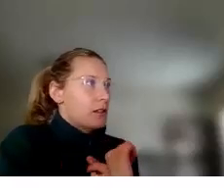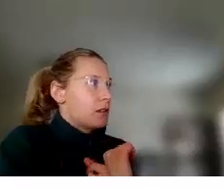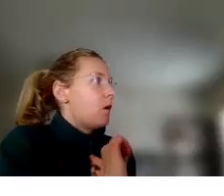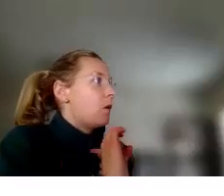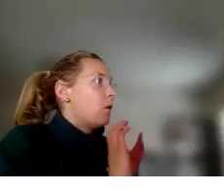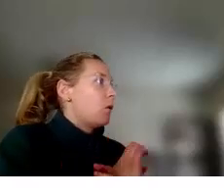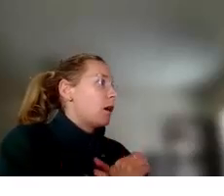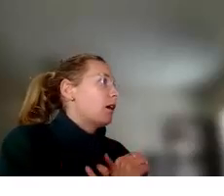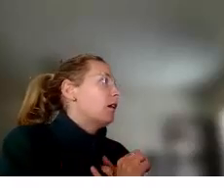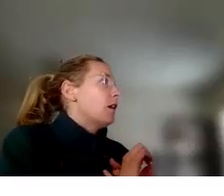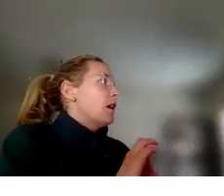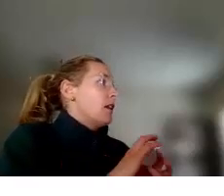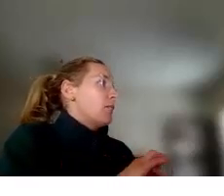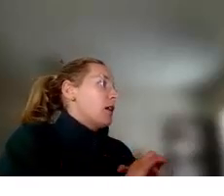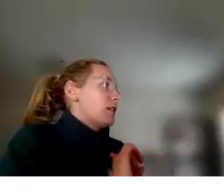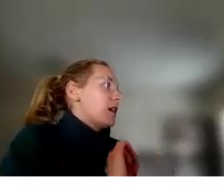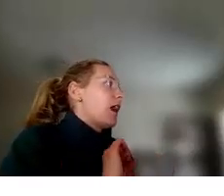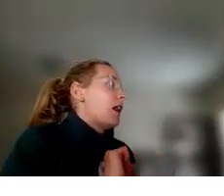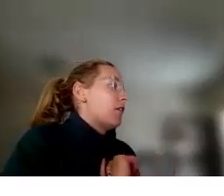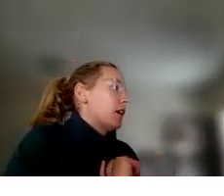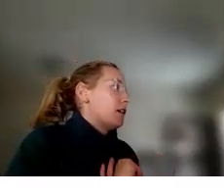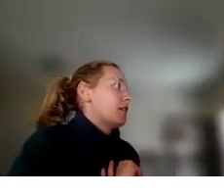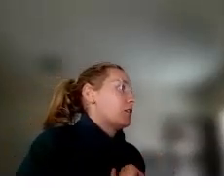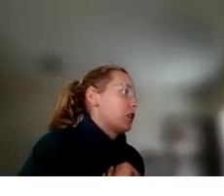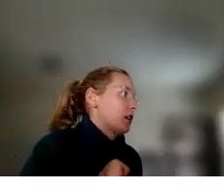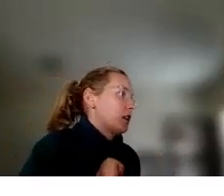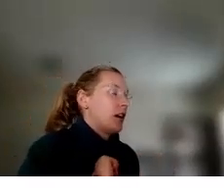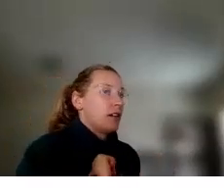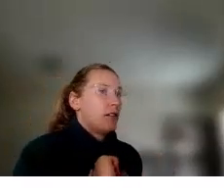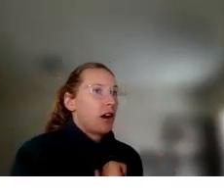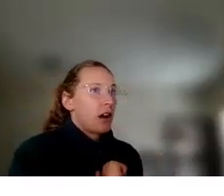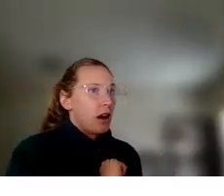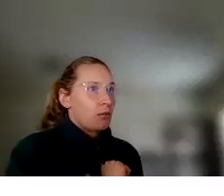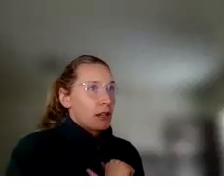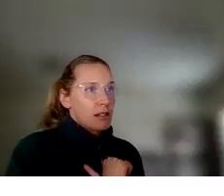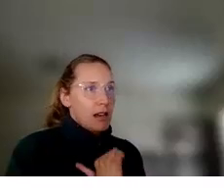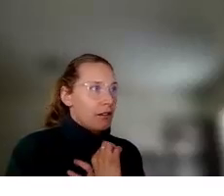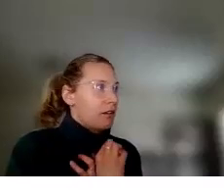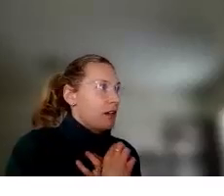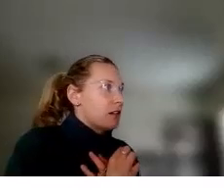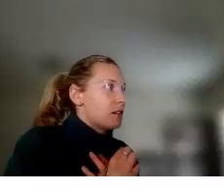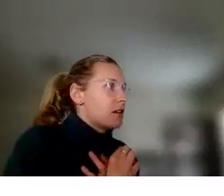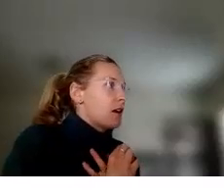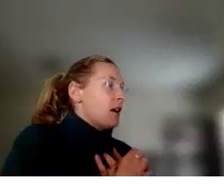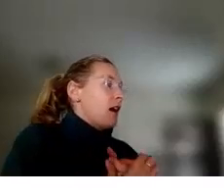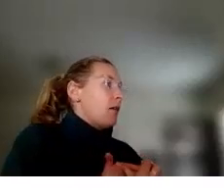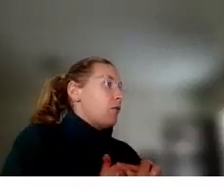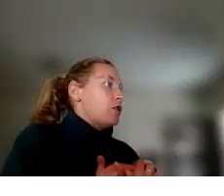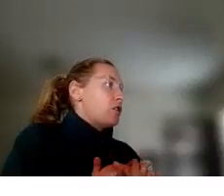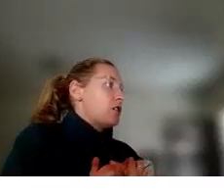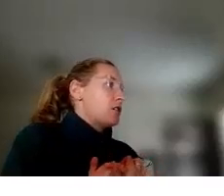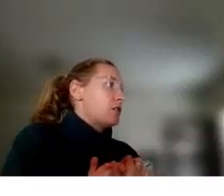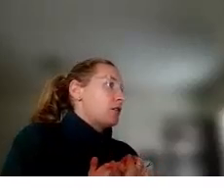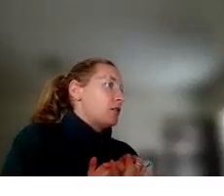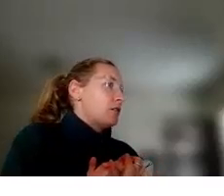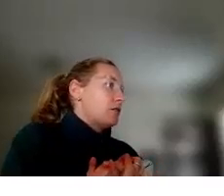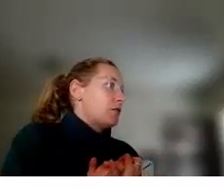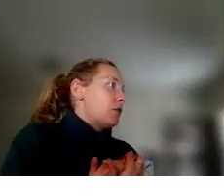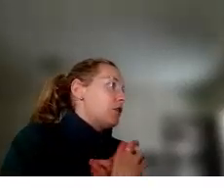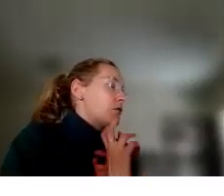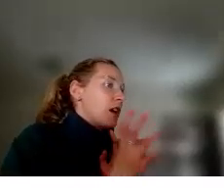life-limiting illness, or they must have a condition of complex health needs, which